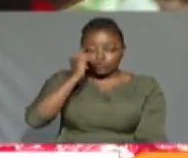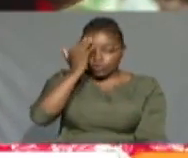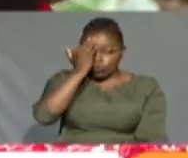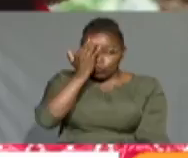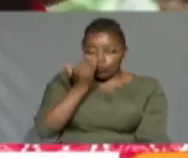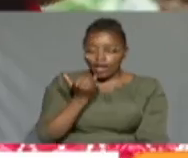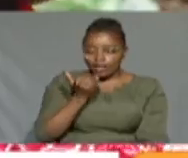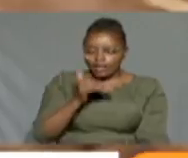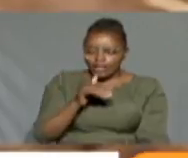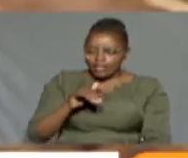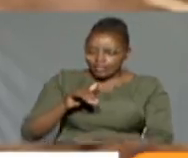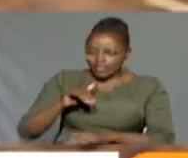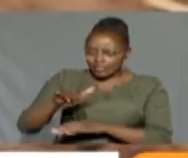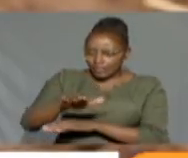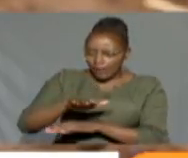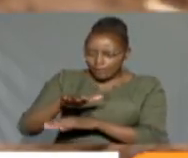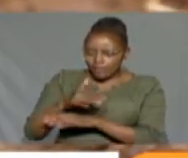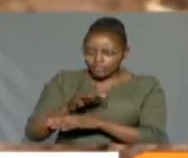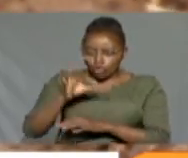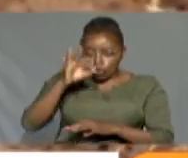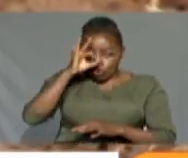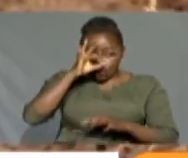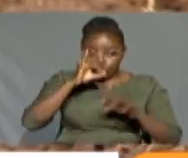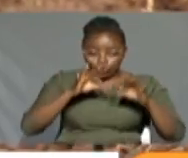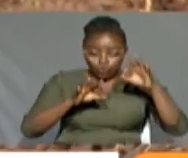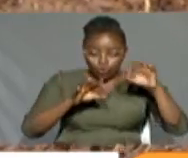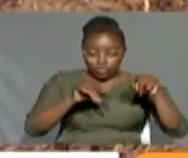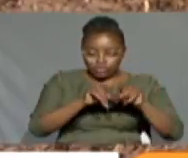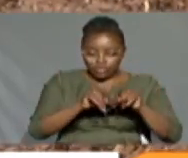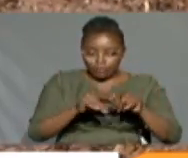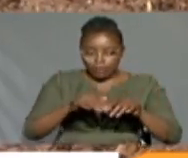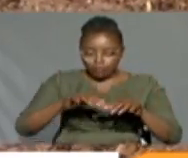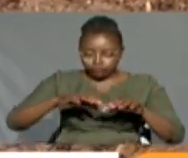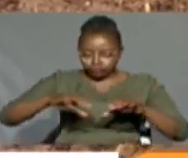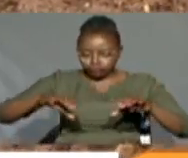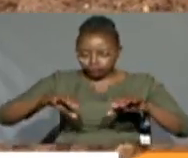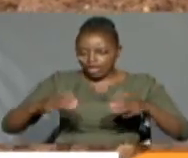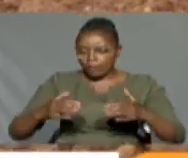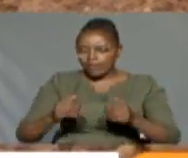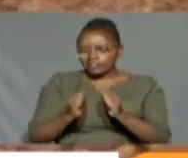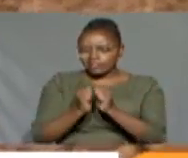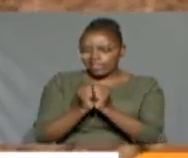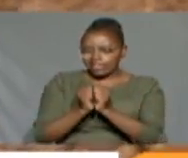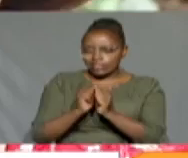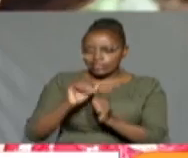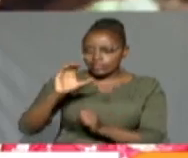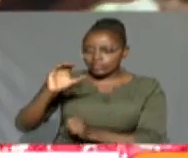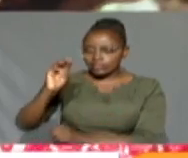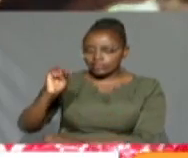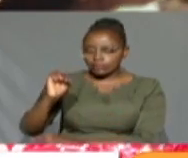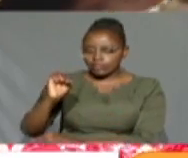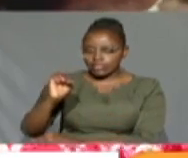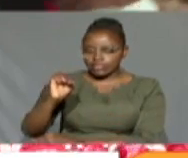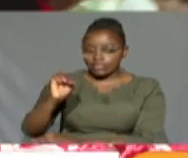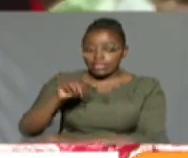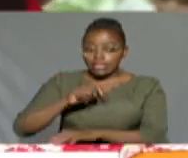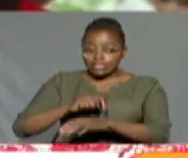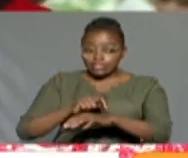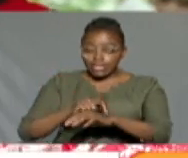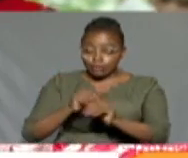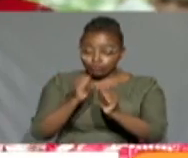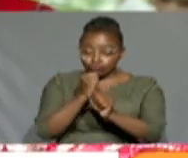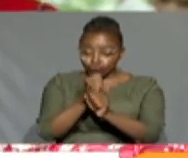because of the spacing of the hole to hole. Spacing of the hole to hole is 10 centimeters. When doing